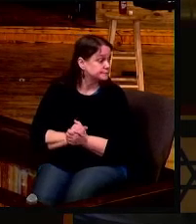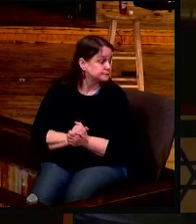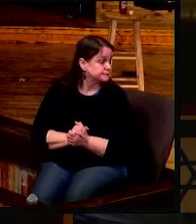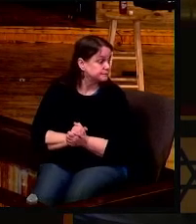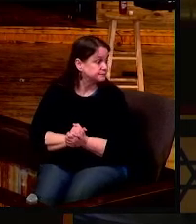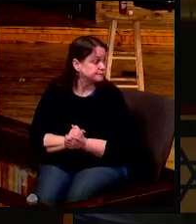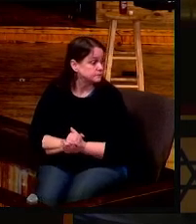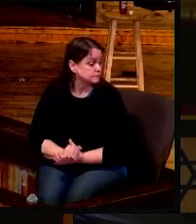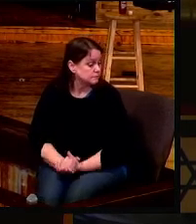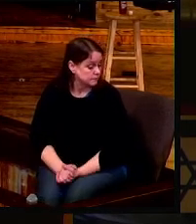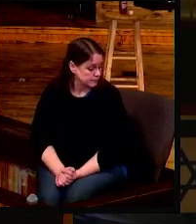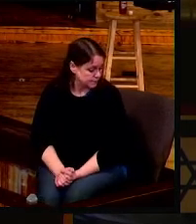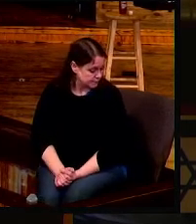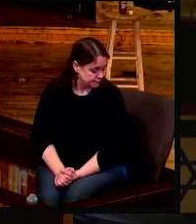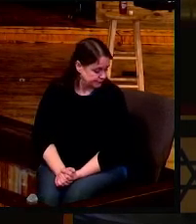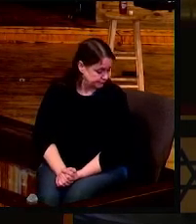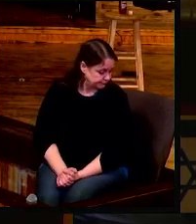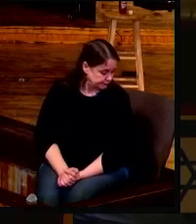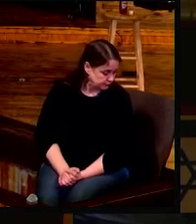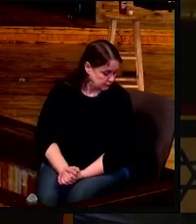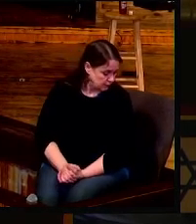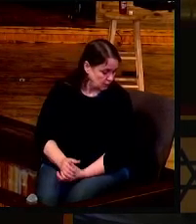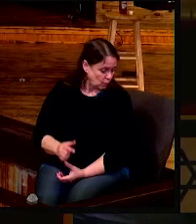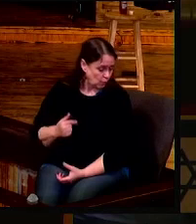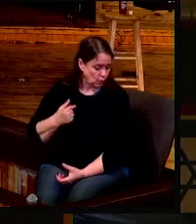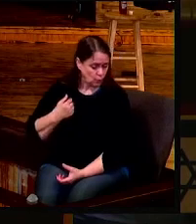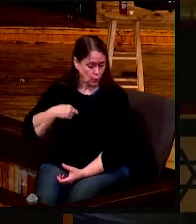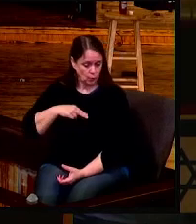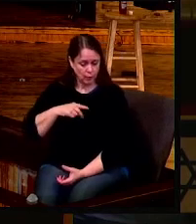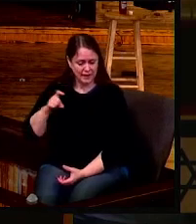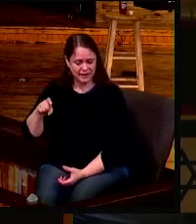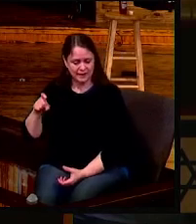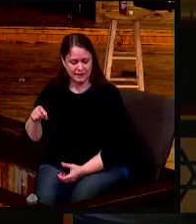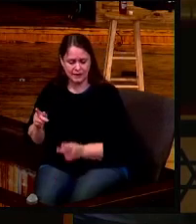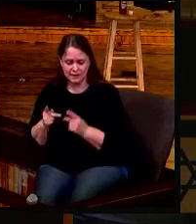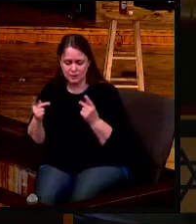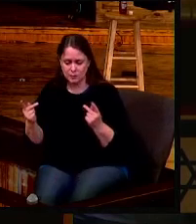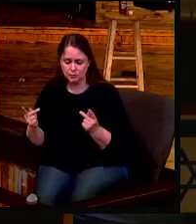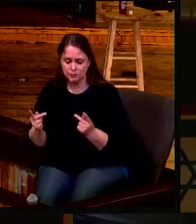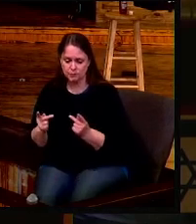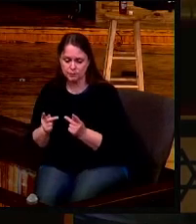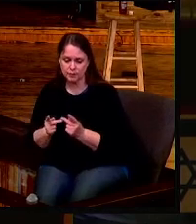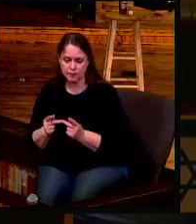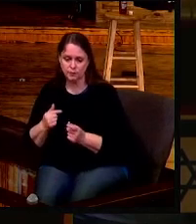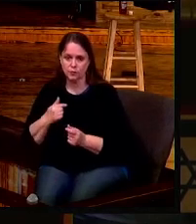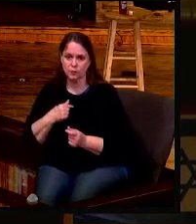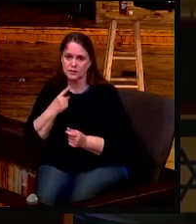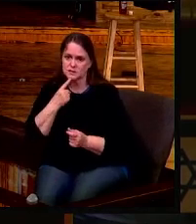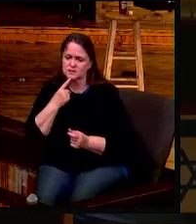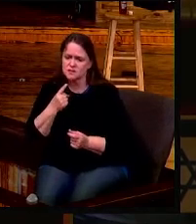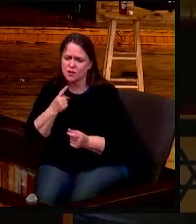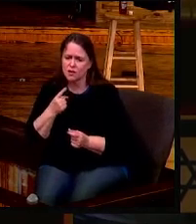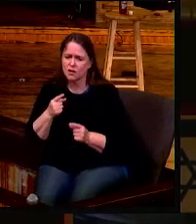But we have to have people that we can talk to. Someone that you know is going to take what you say to the grave.